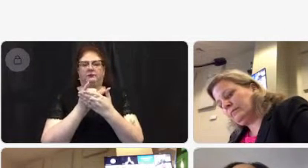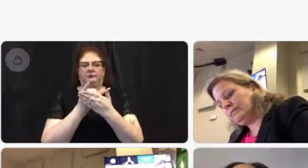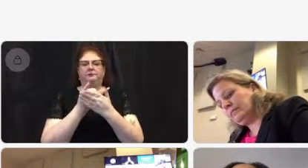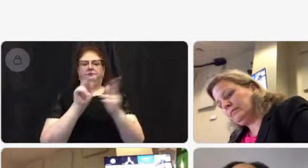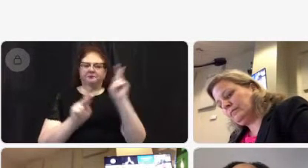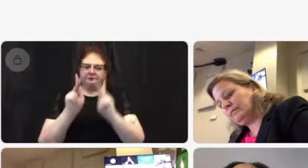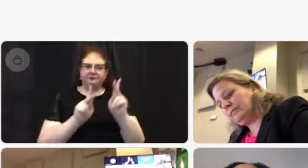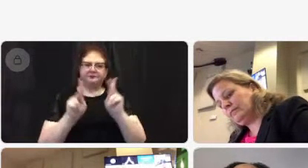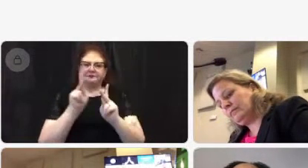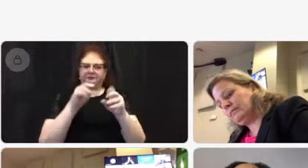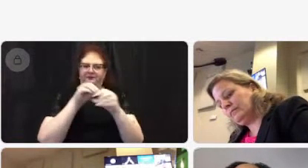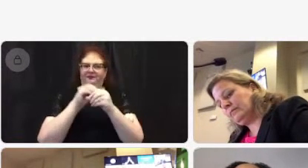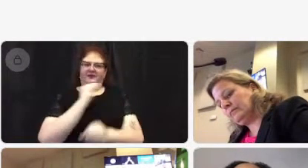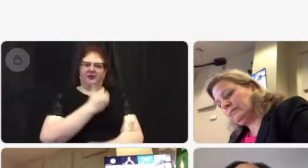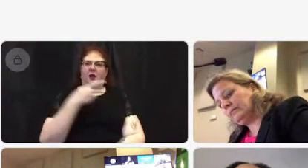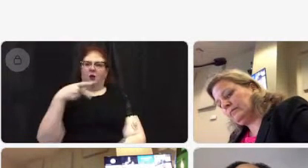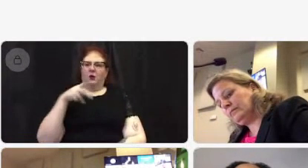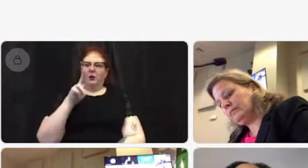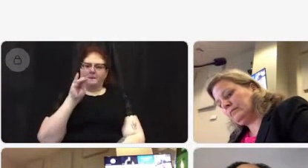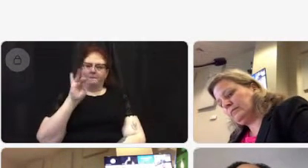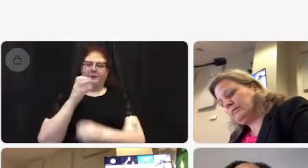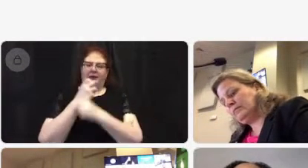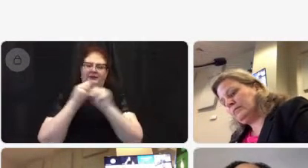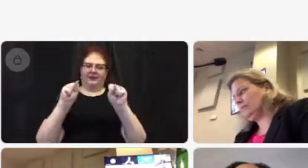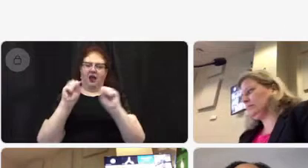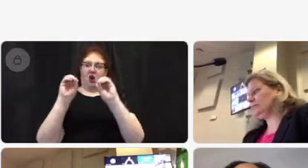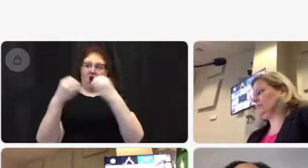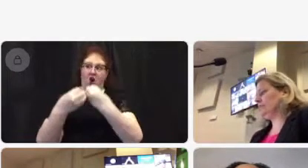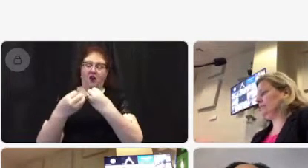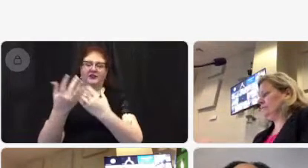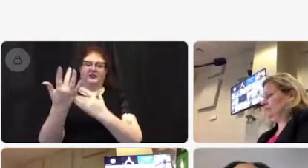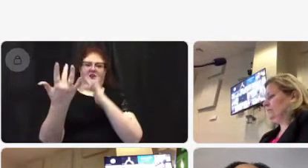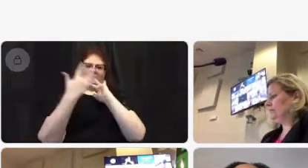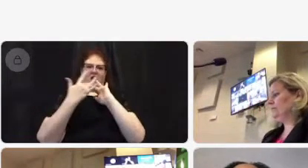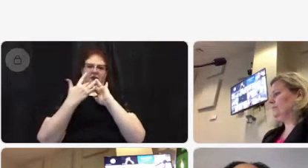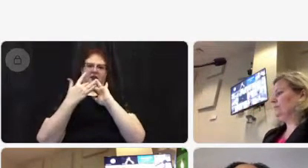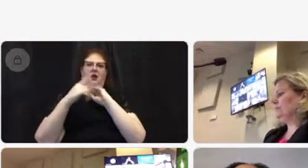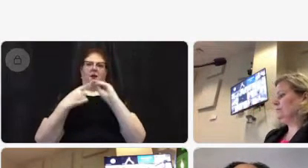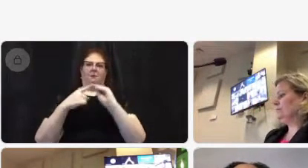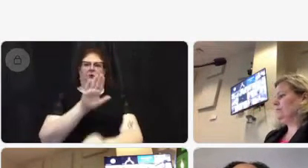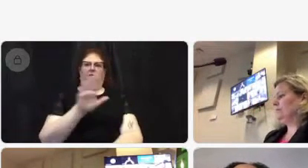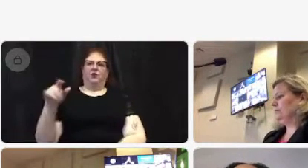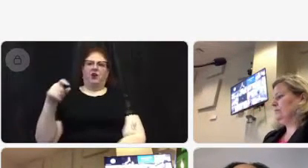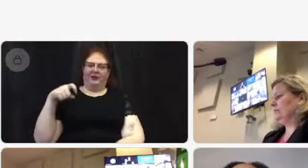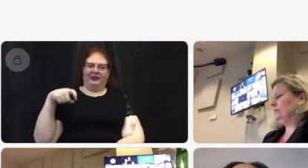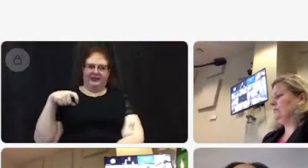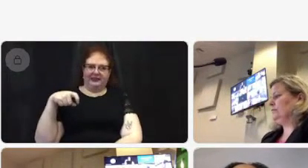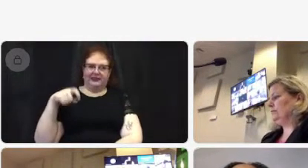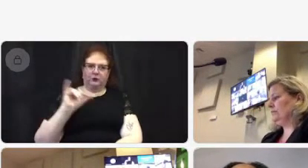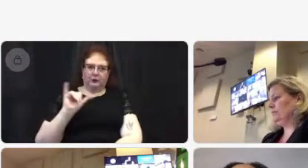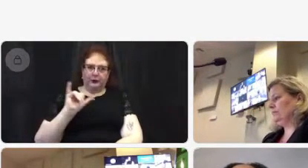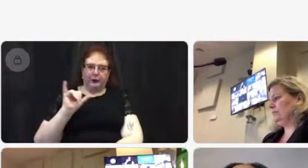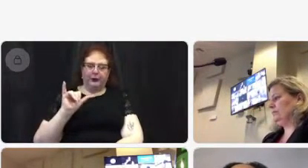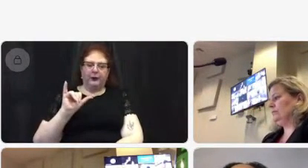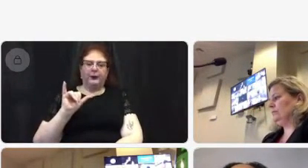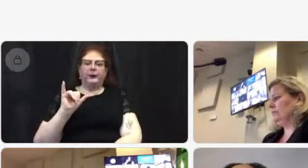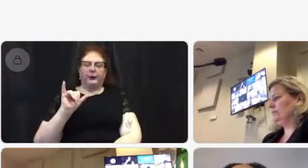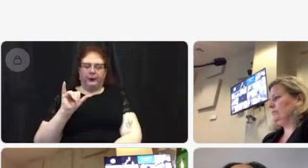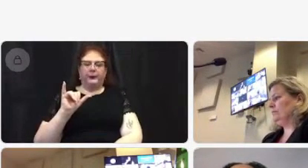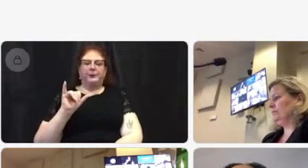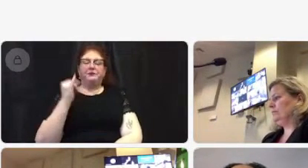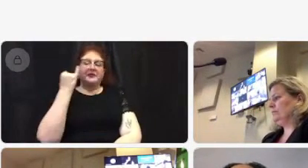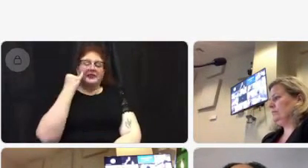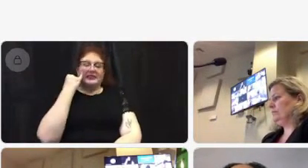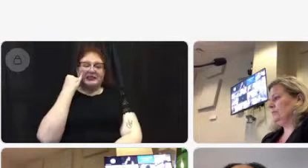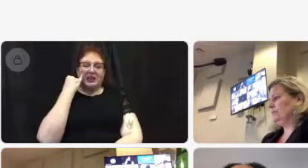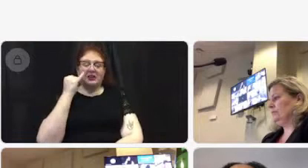folks in our public safety offices about what their needs are. So does that